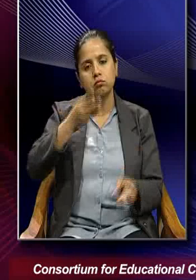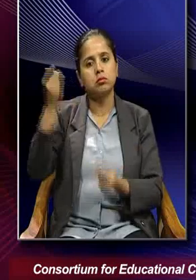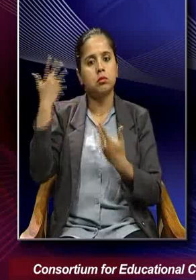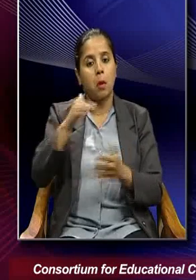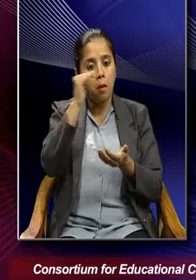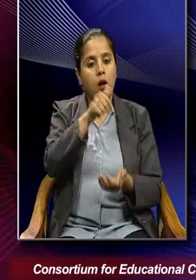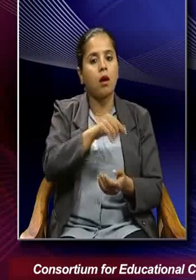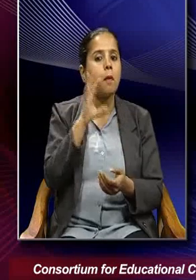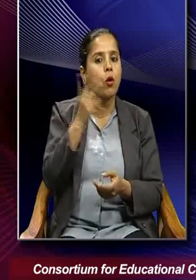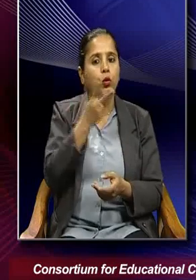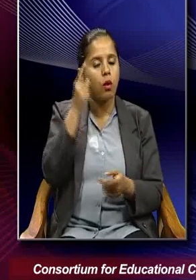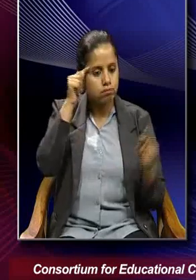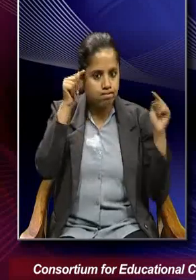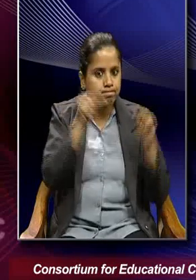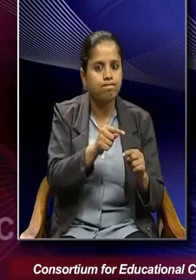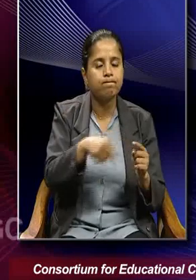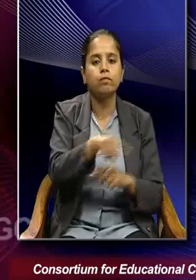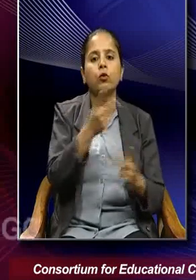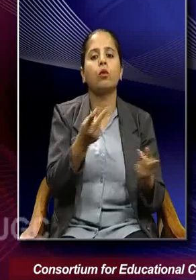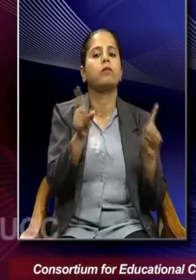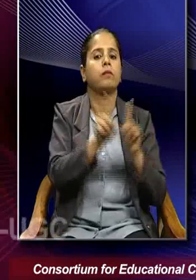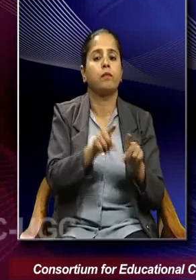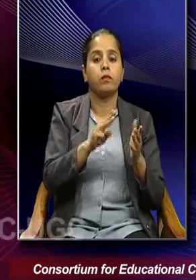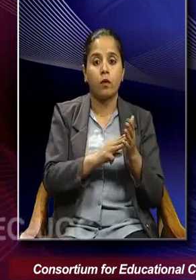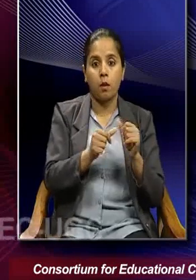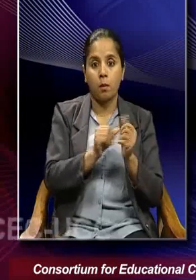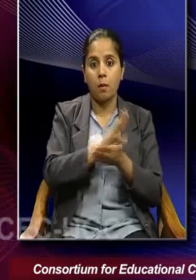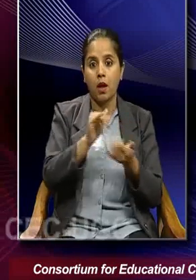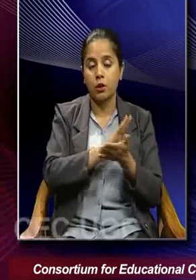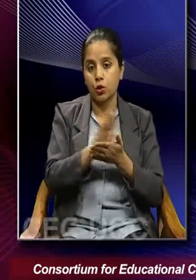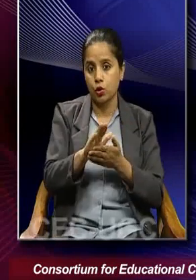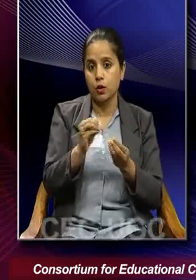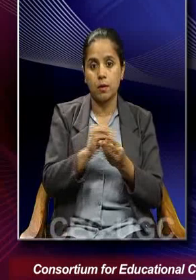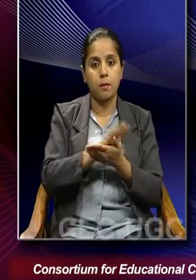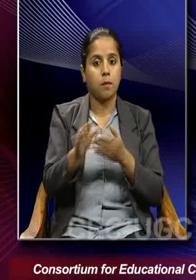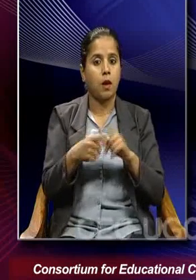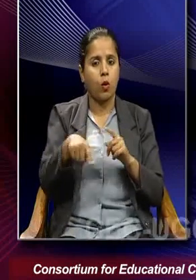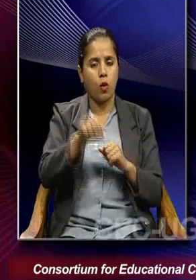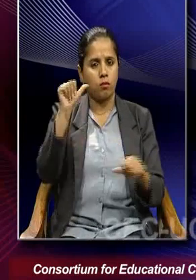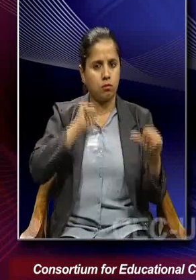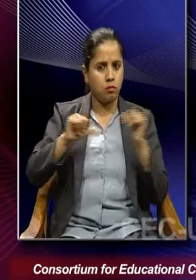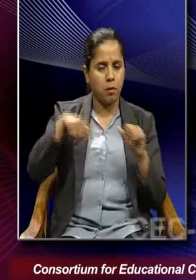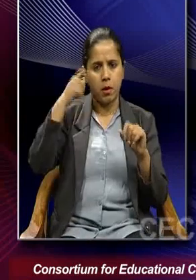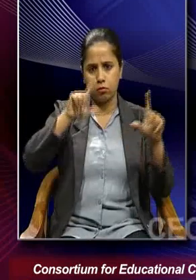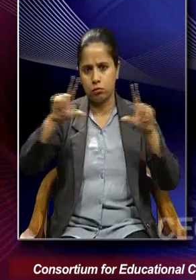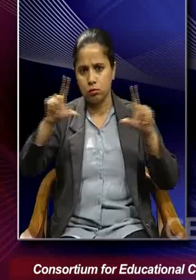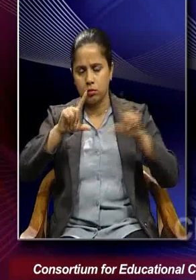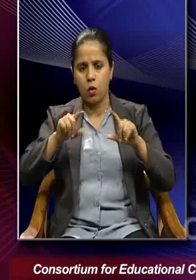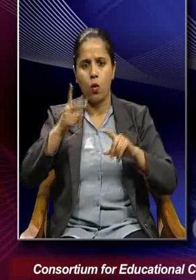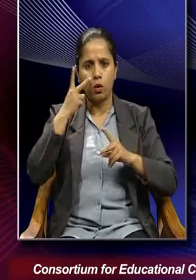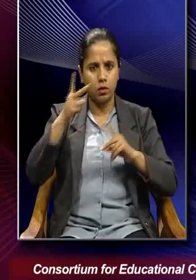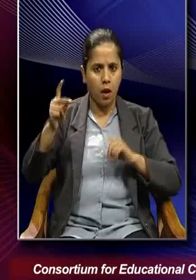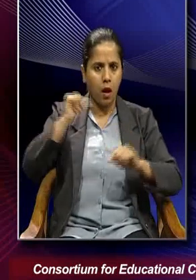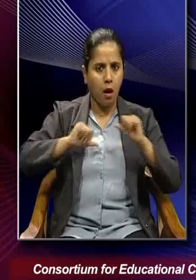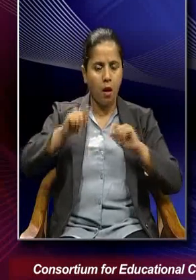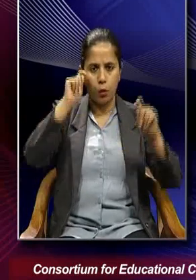sense. So Mahesh Bhatt's characters and their picturizations, their portrayals, they